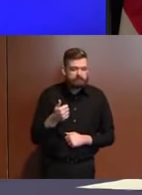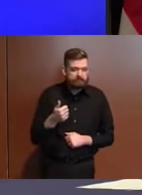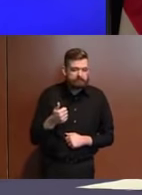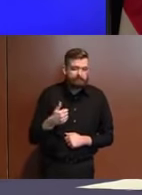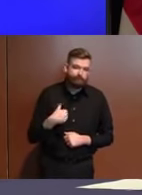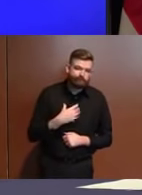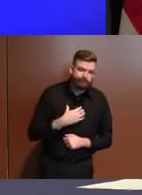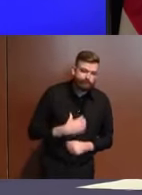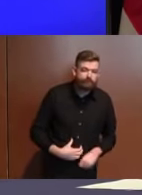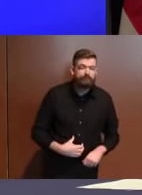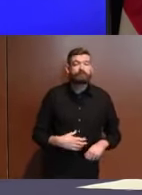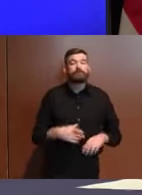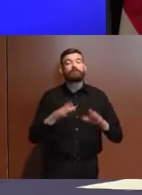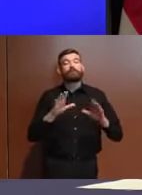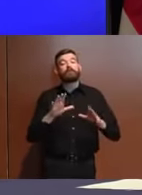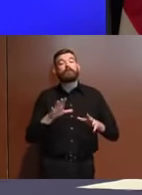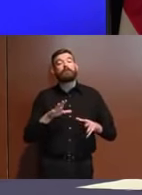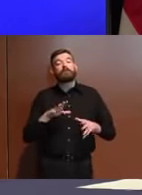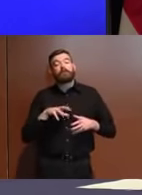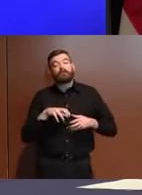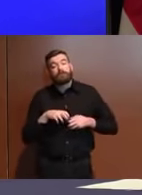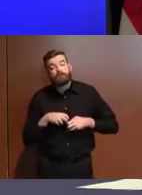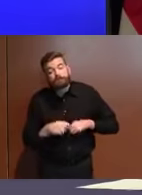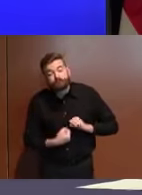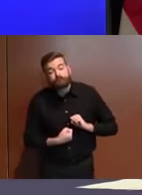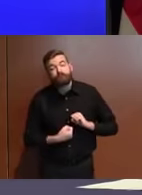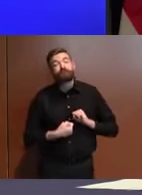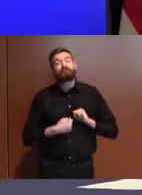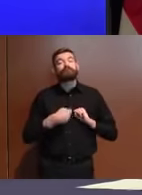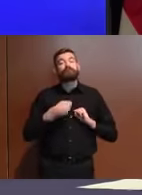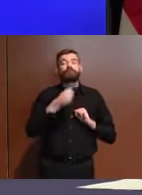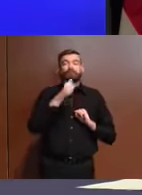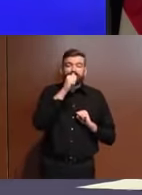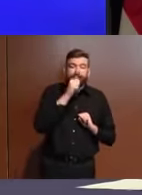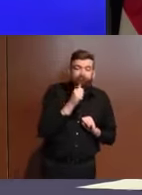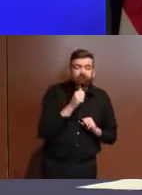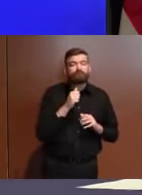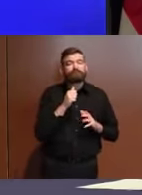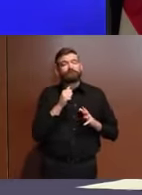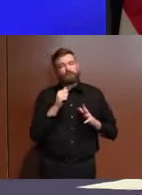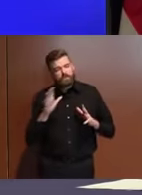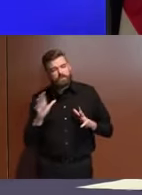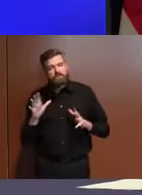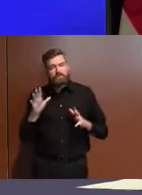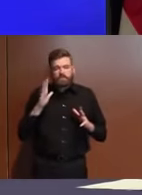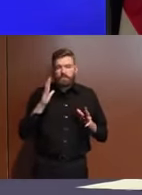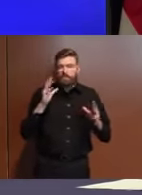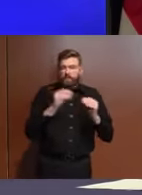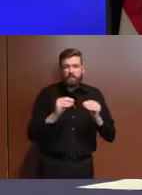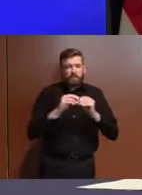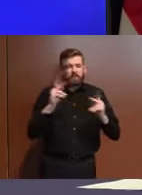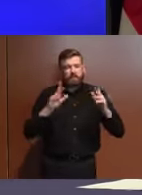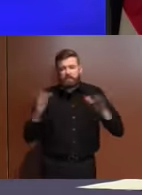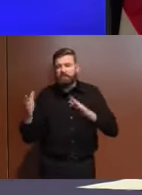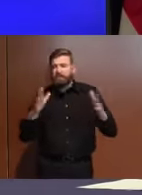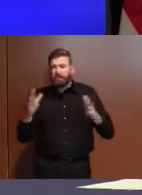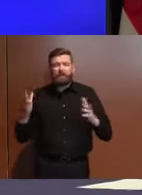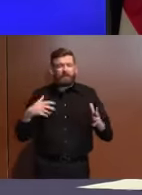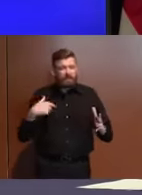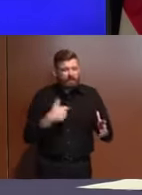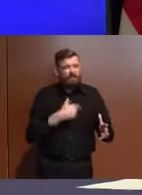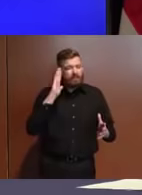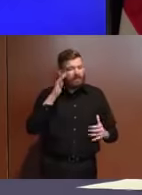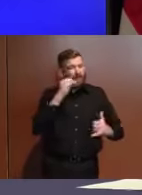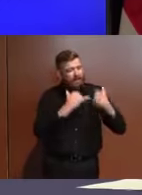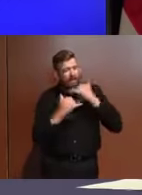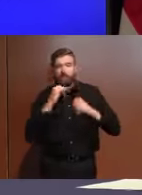over 100 precious lives lost. It won't be without mistake. I'm sure we'll make them. But we will come together